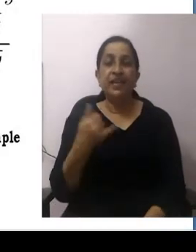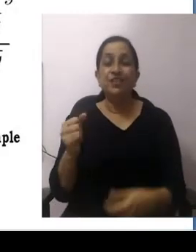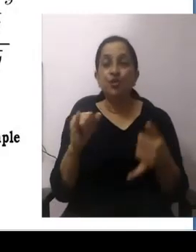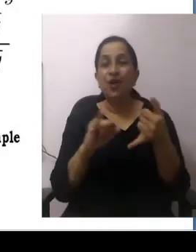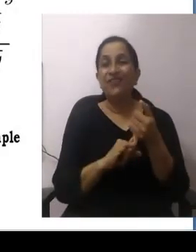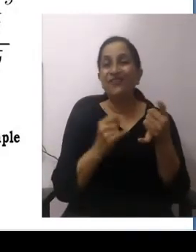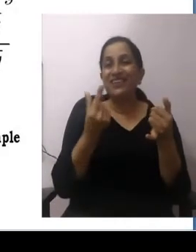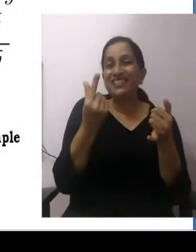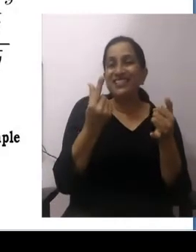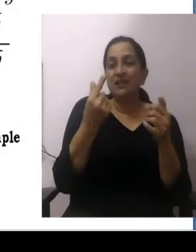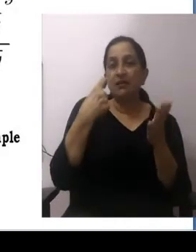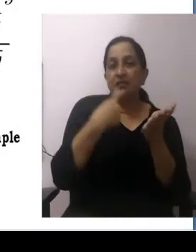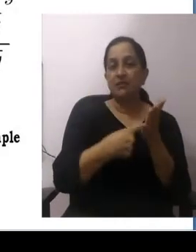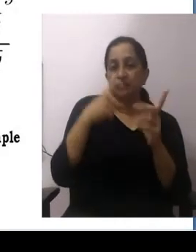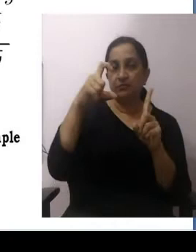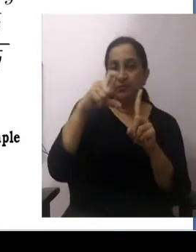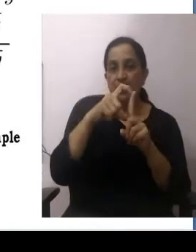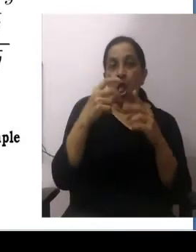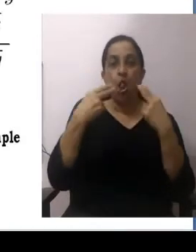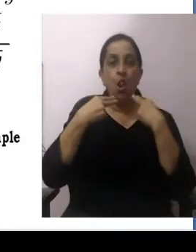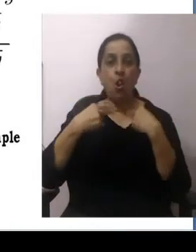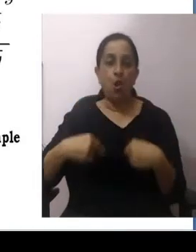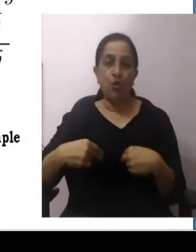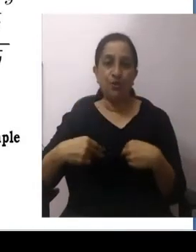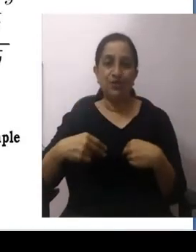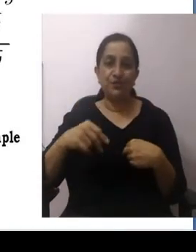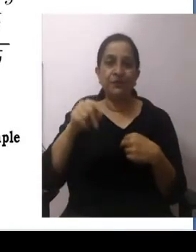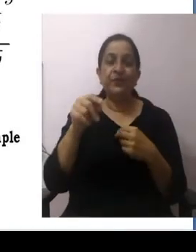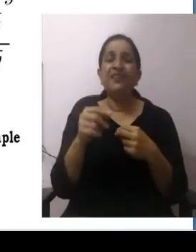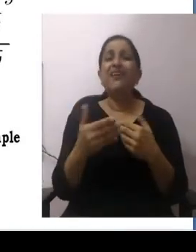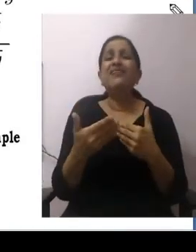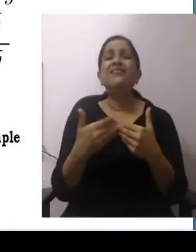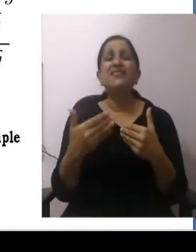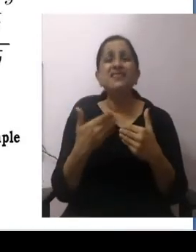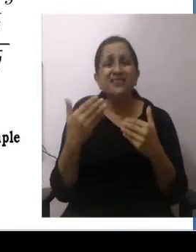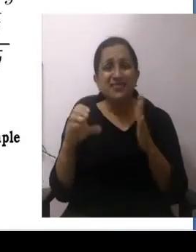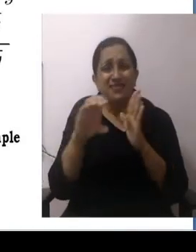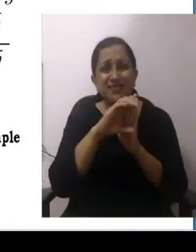Let us look at surds. Surds is the easiest chapter.